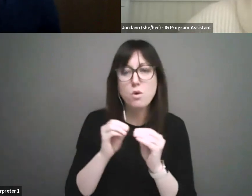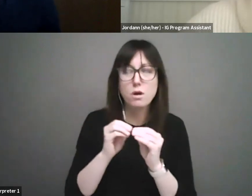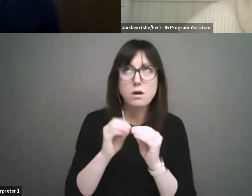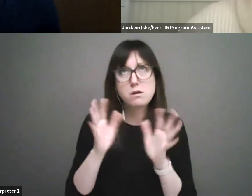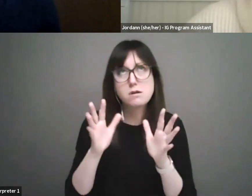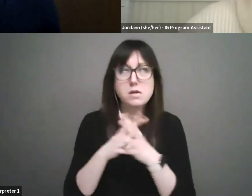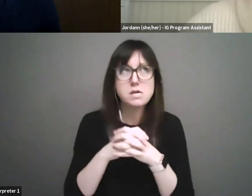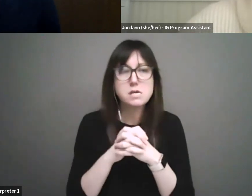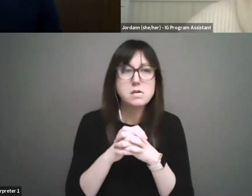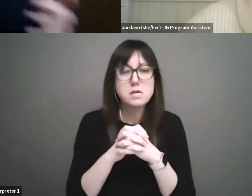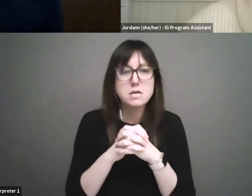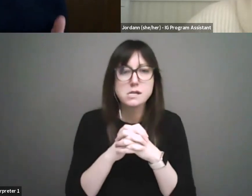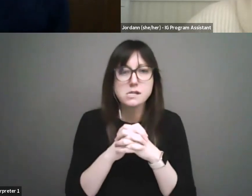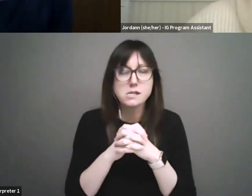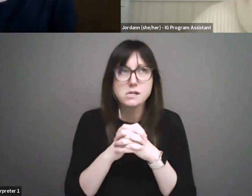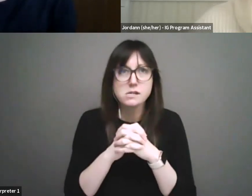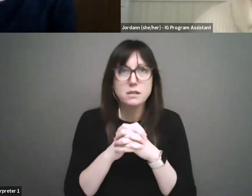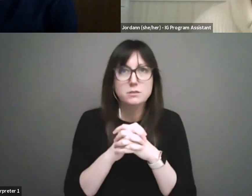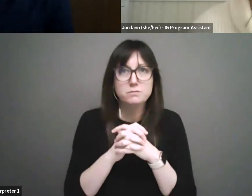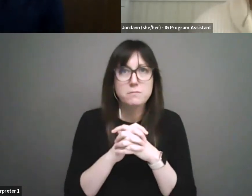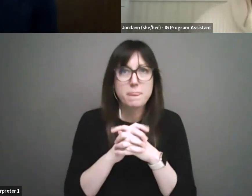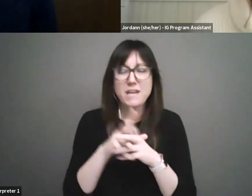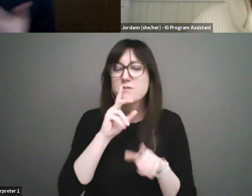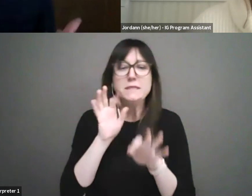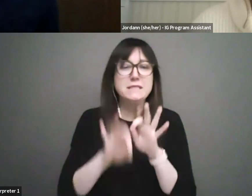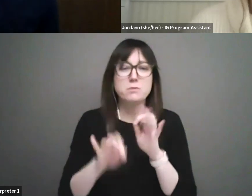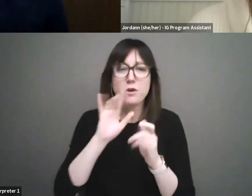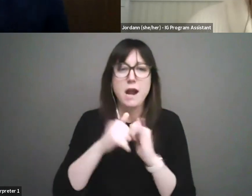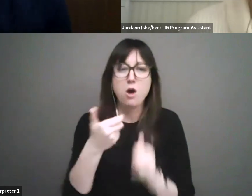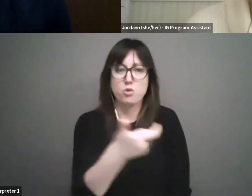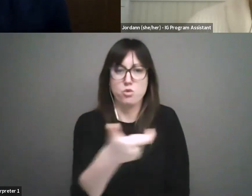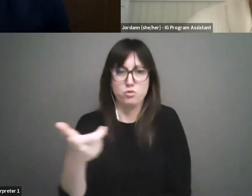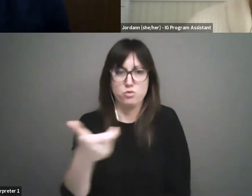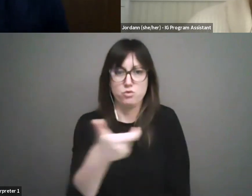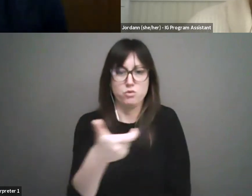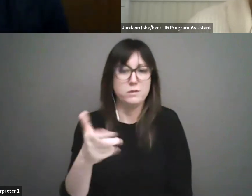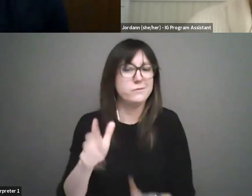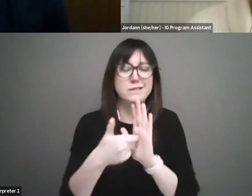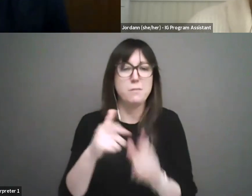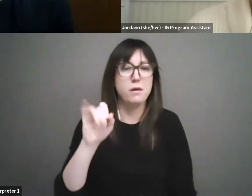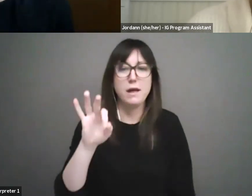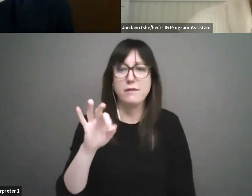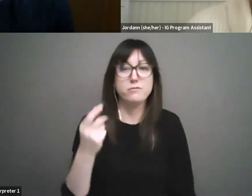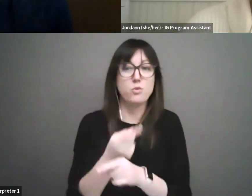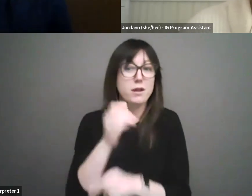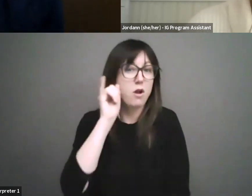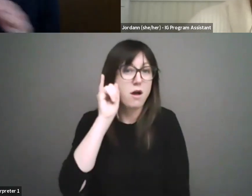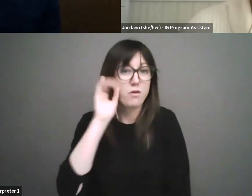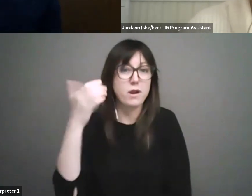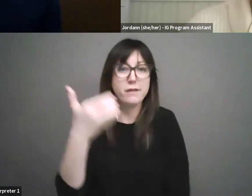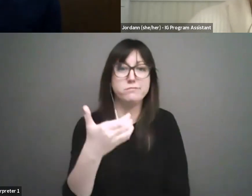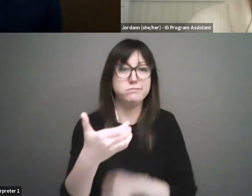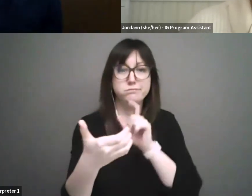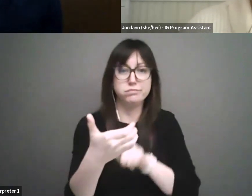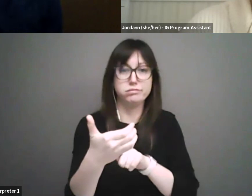how do I put this? A simple way to record. It's simply just like as if you were going to record a video on your regular iPhone. It looks